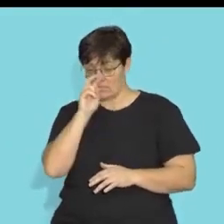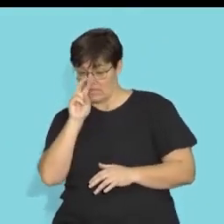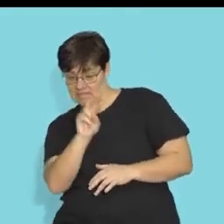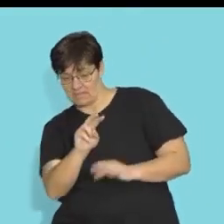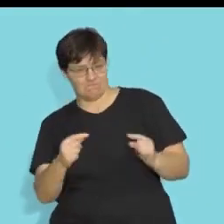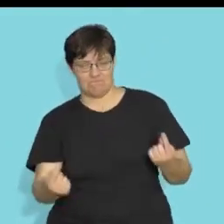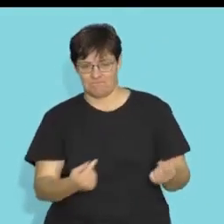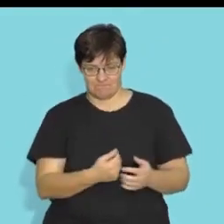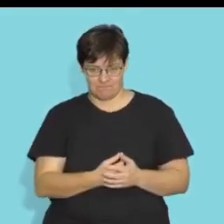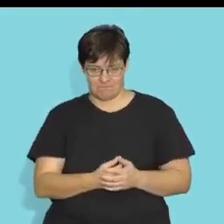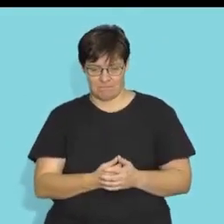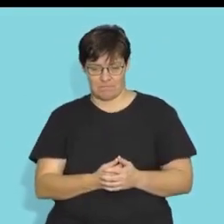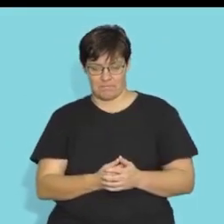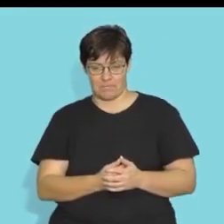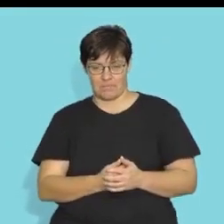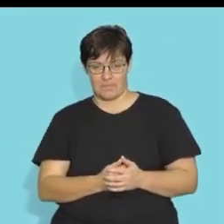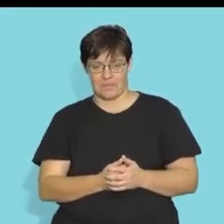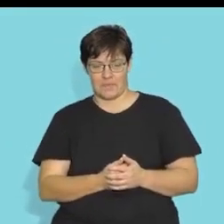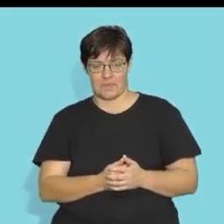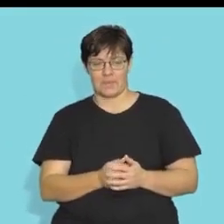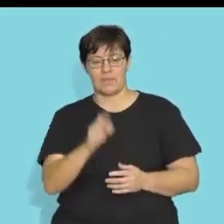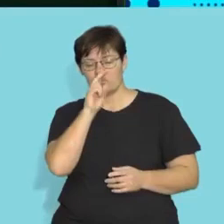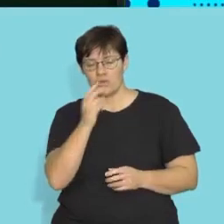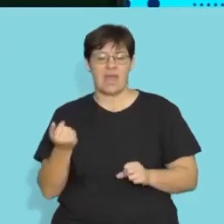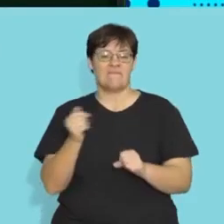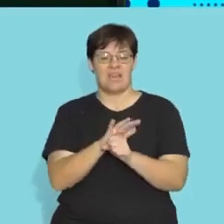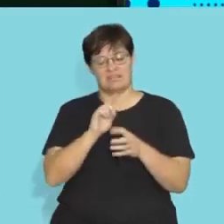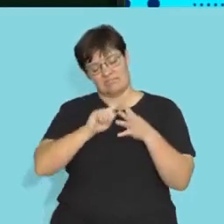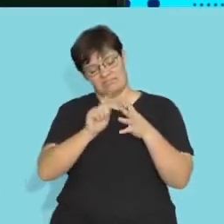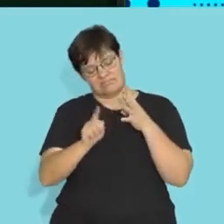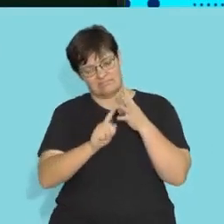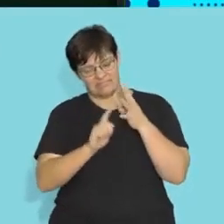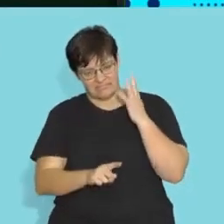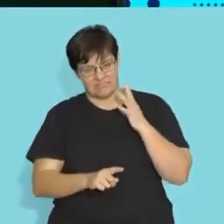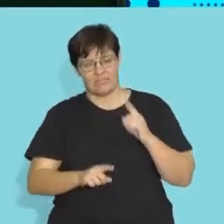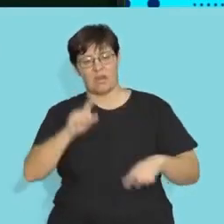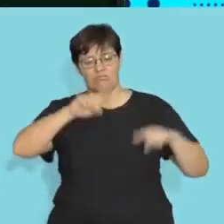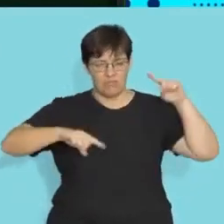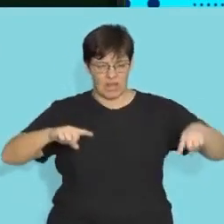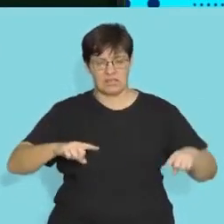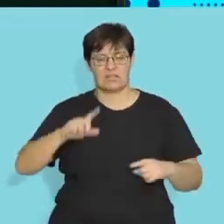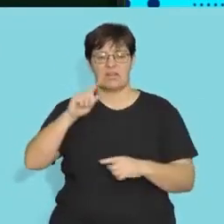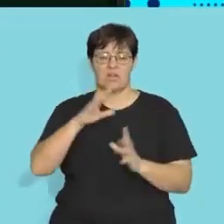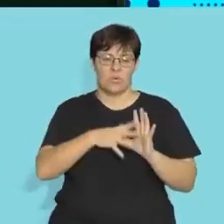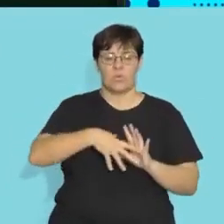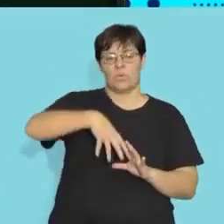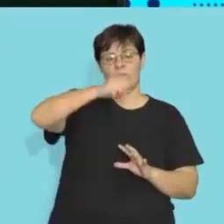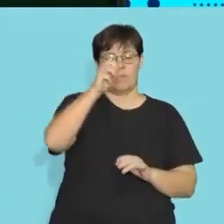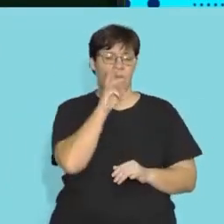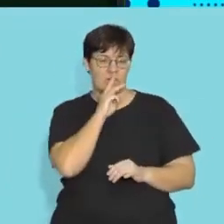that cannot be seen. Guys, we've looked at the effect of various factors on the rate of